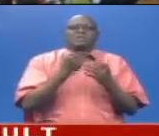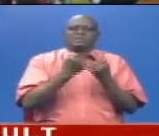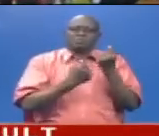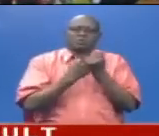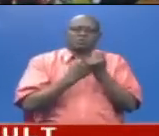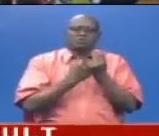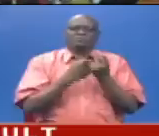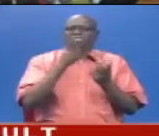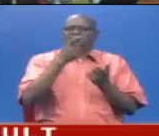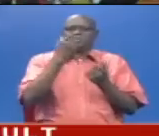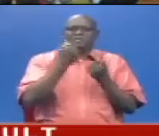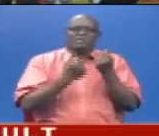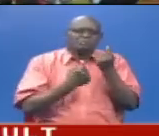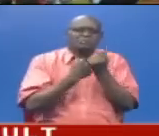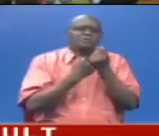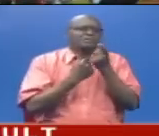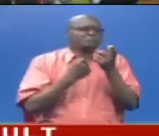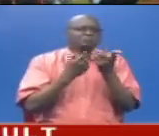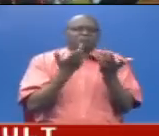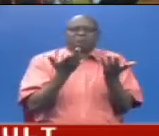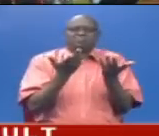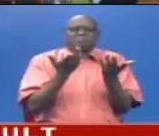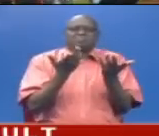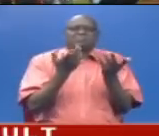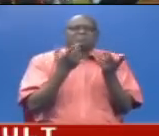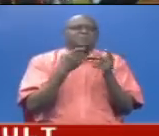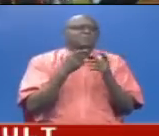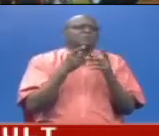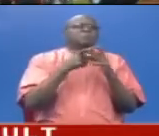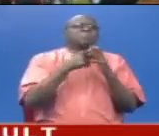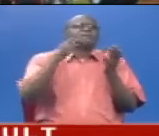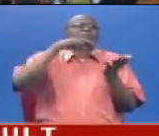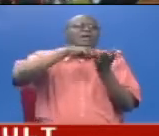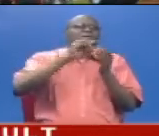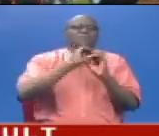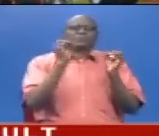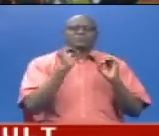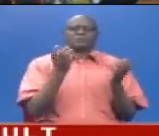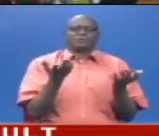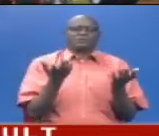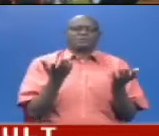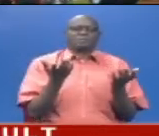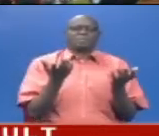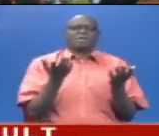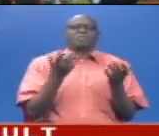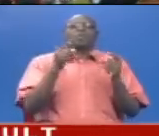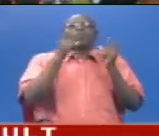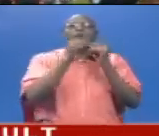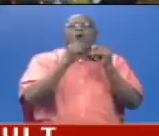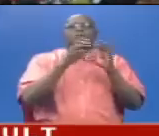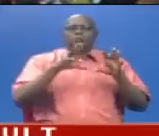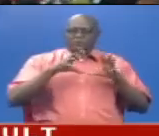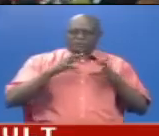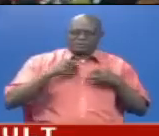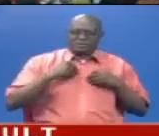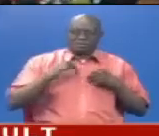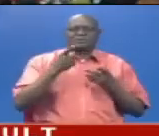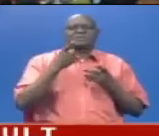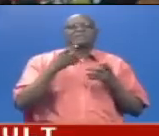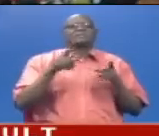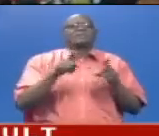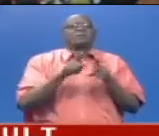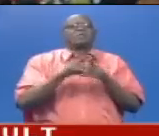endorsement does not even begin to stand. To even the word conceding, I think also we are raising the threshold so